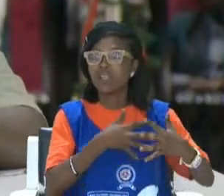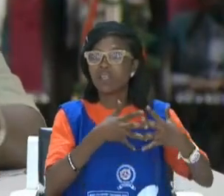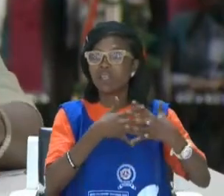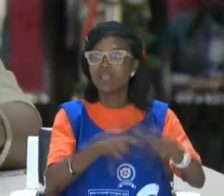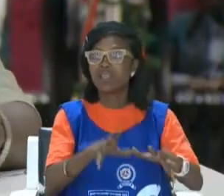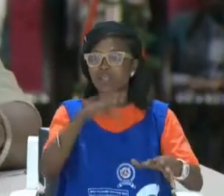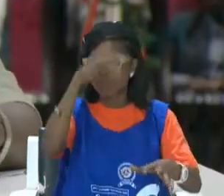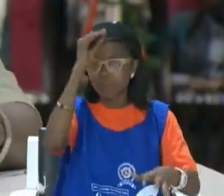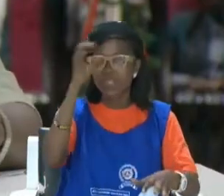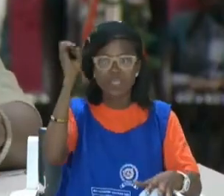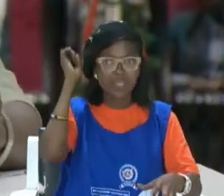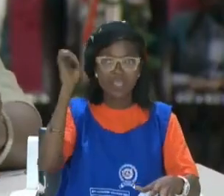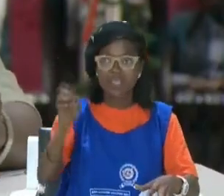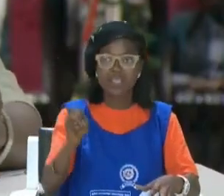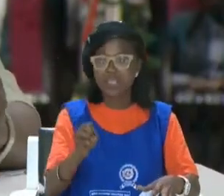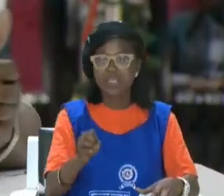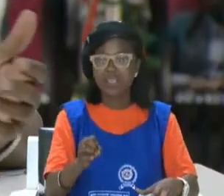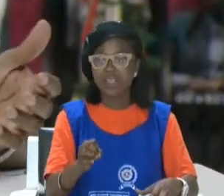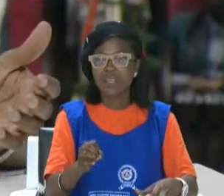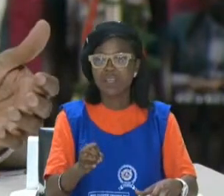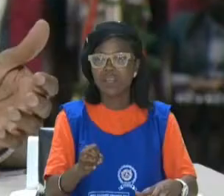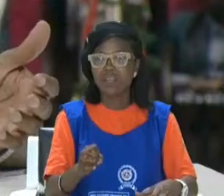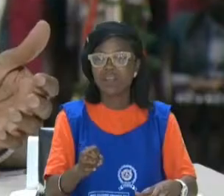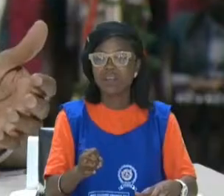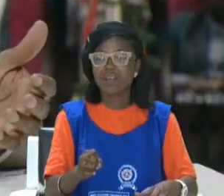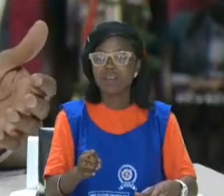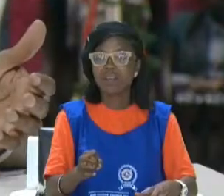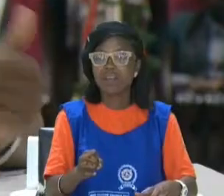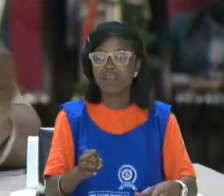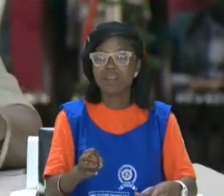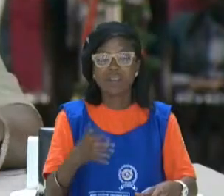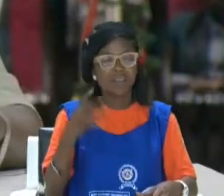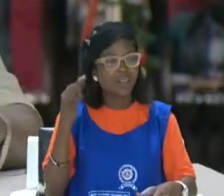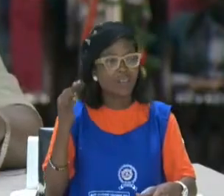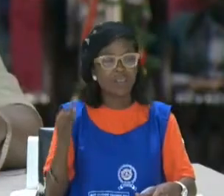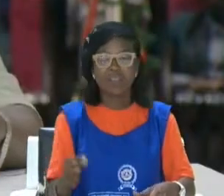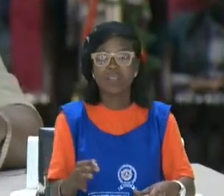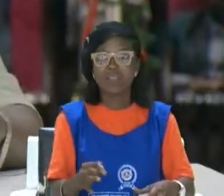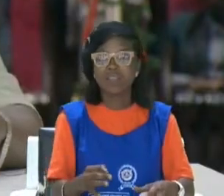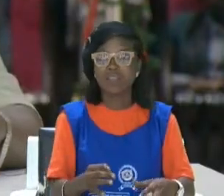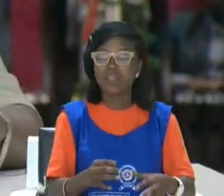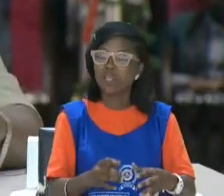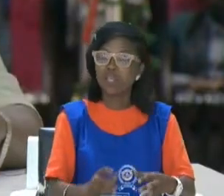Then he resigned from the security outfit